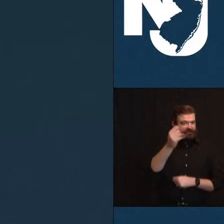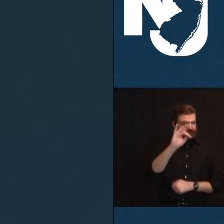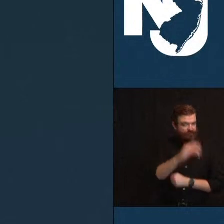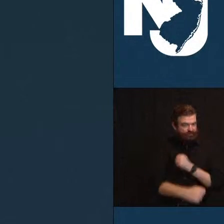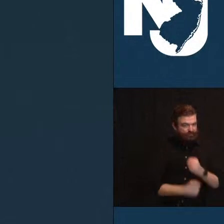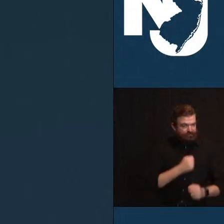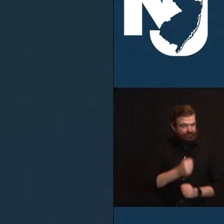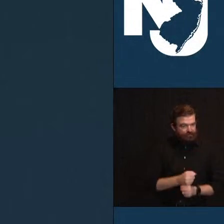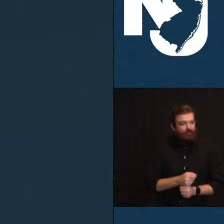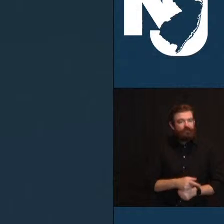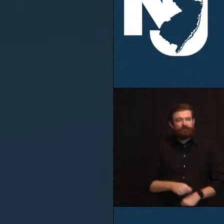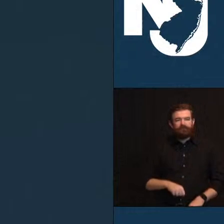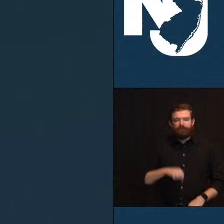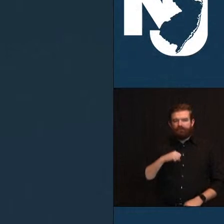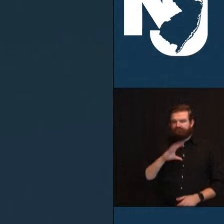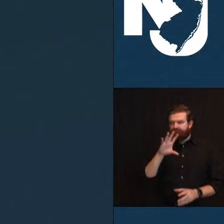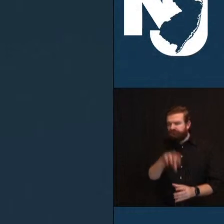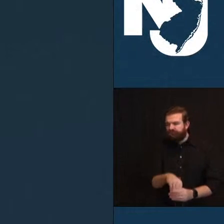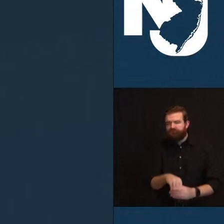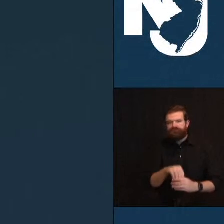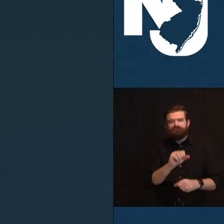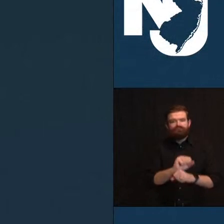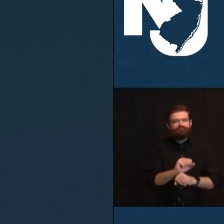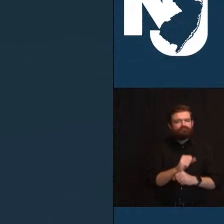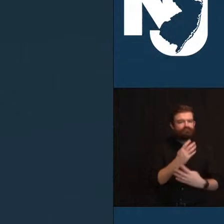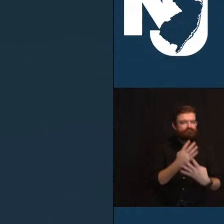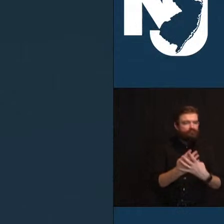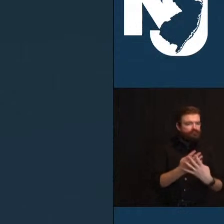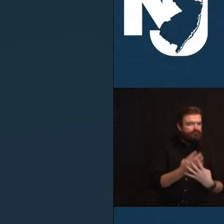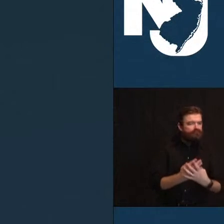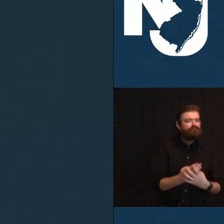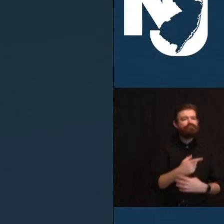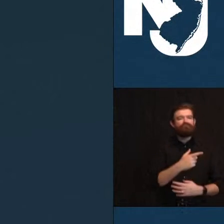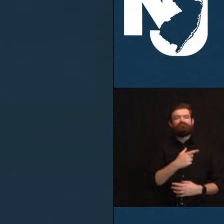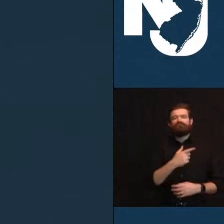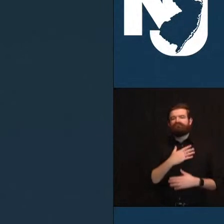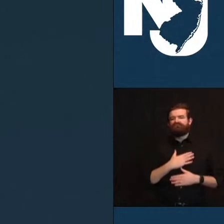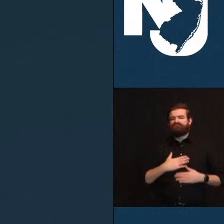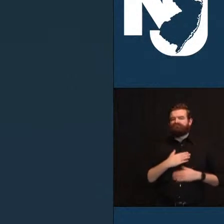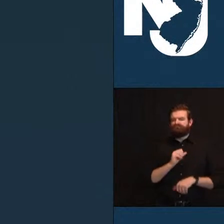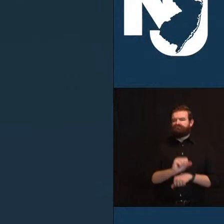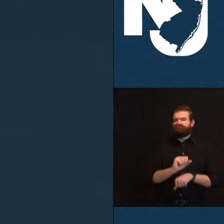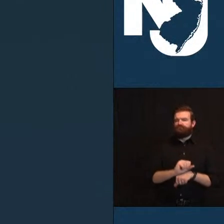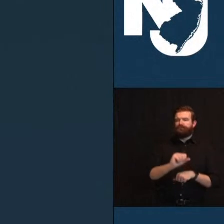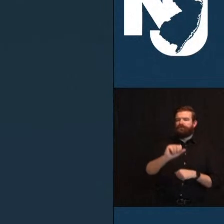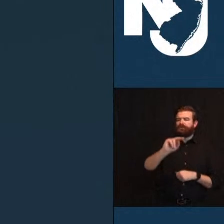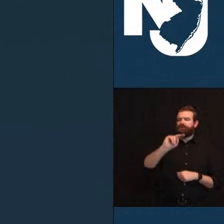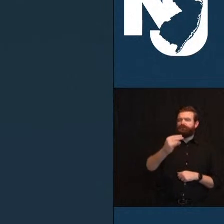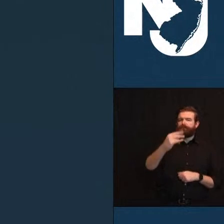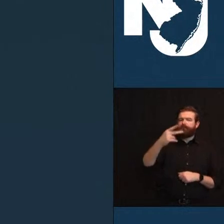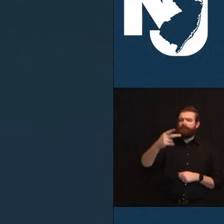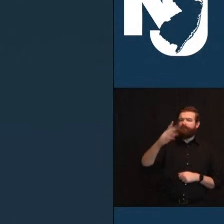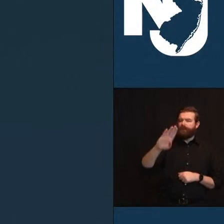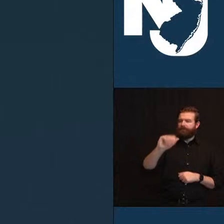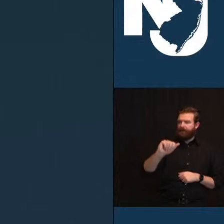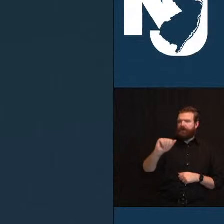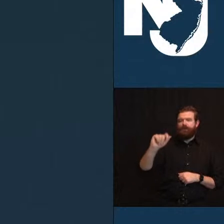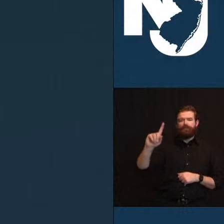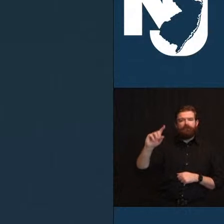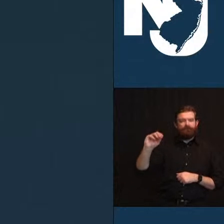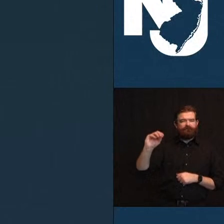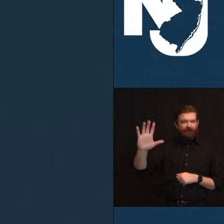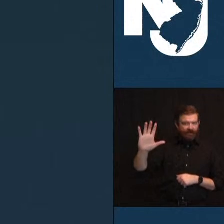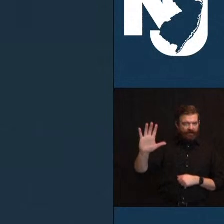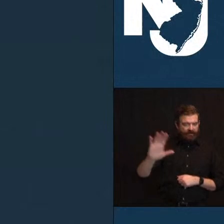great labor family, NJPBA Local 105, which, Pat, you and I both know well. Eric was a man